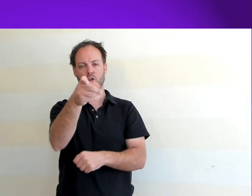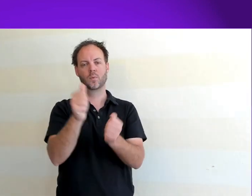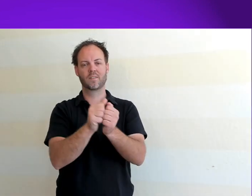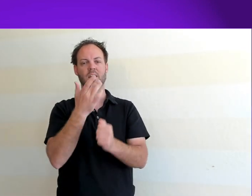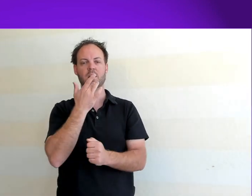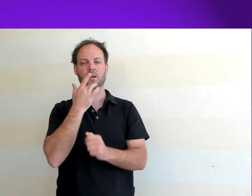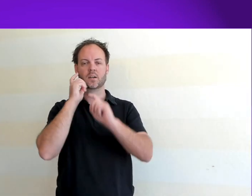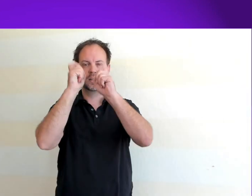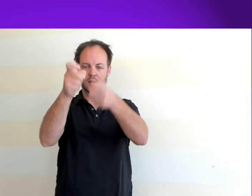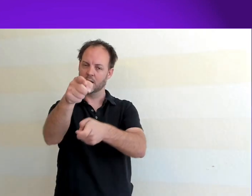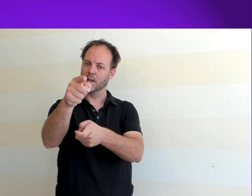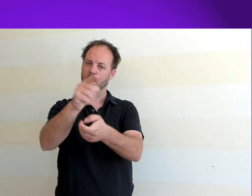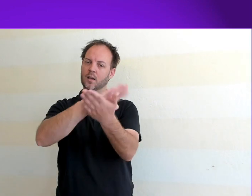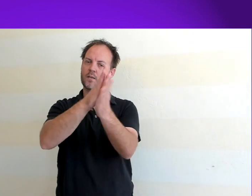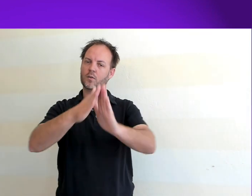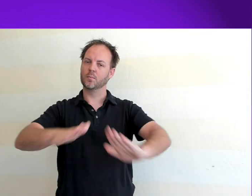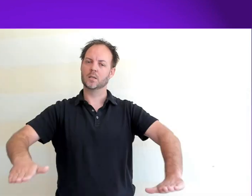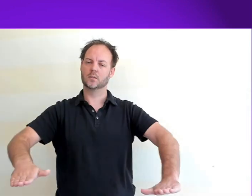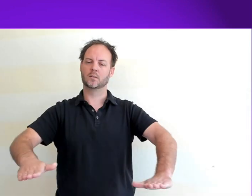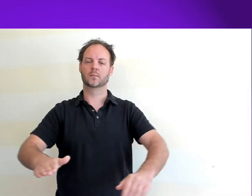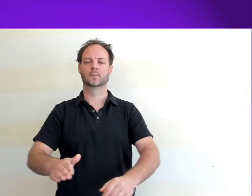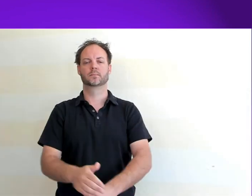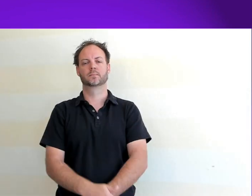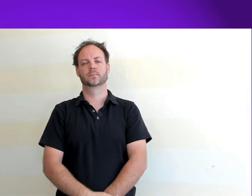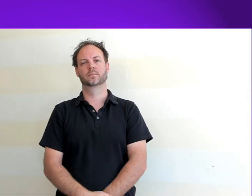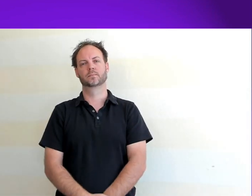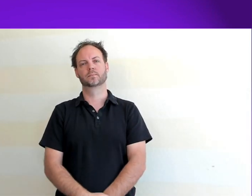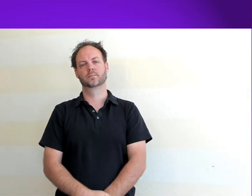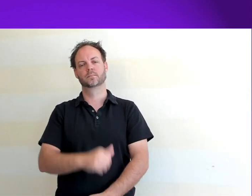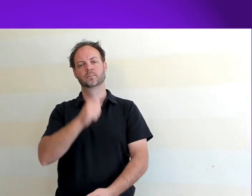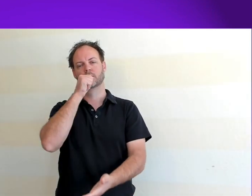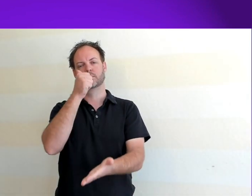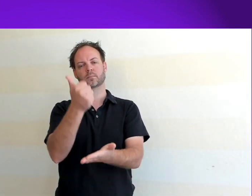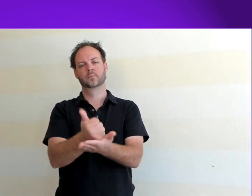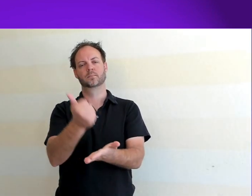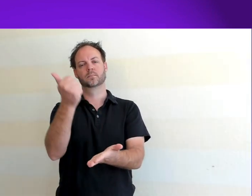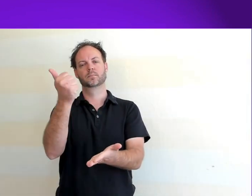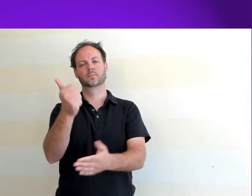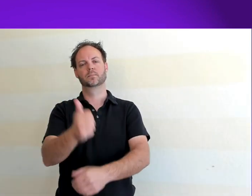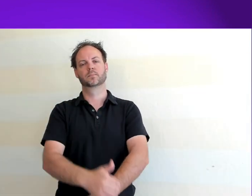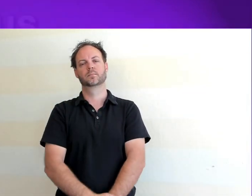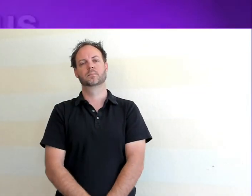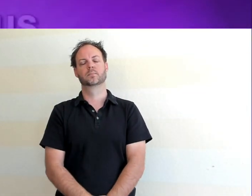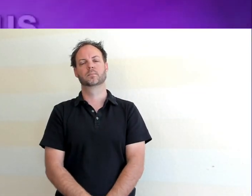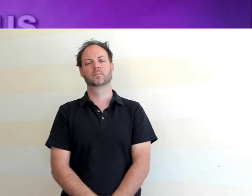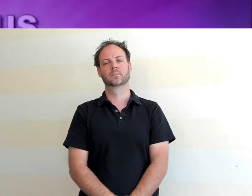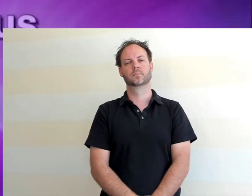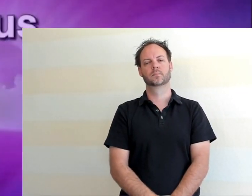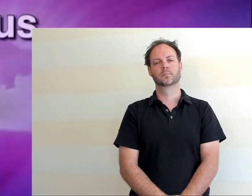you with favor and give you peace. Amen.